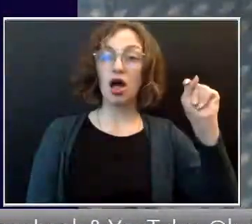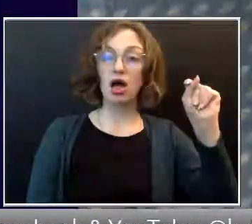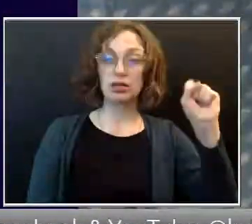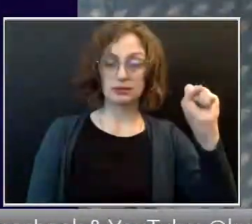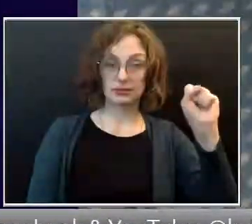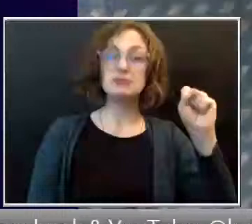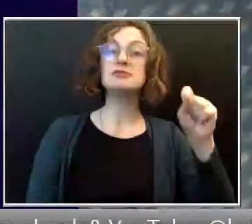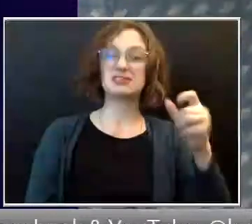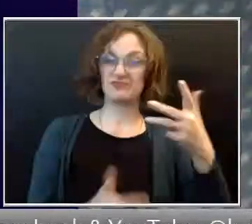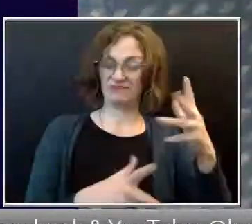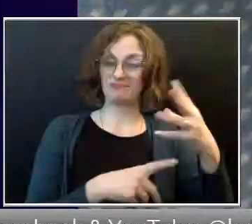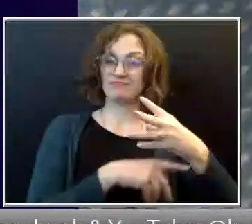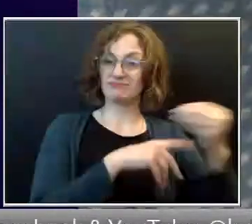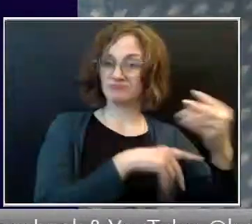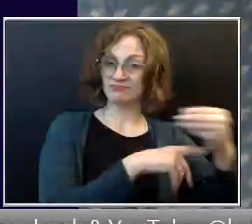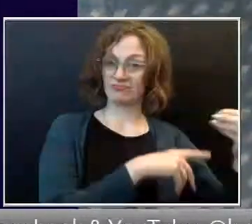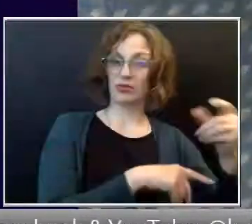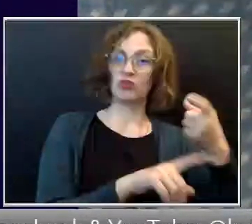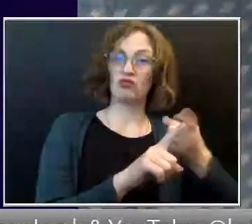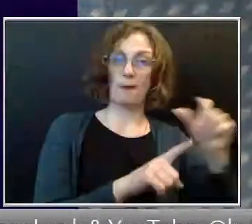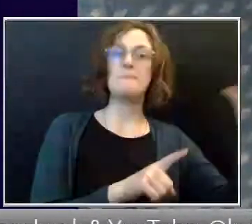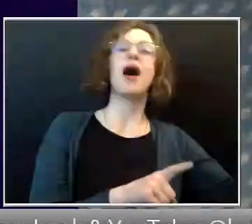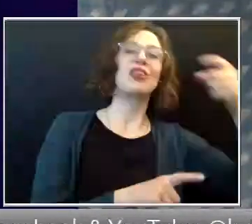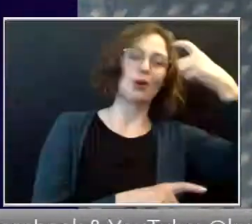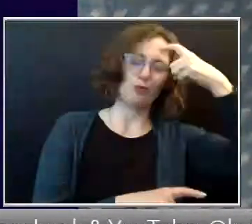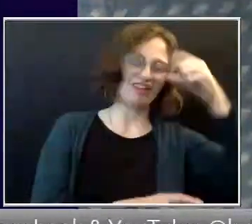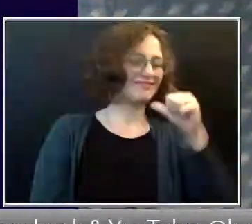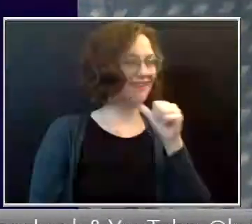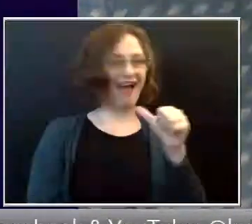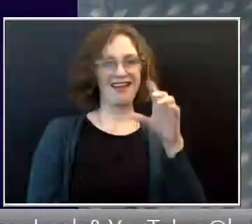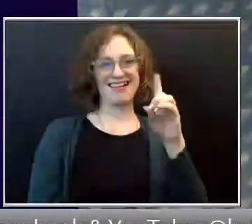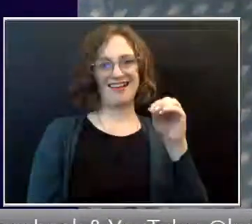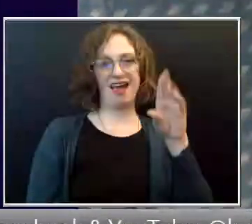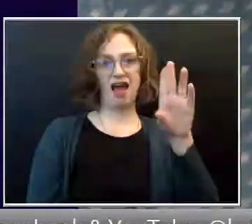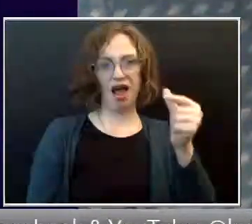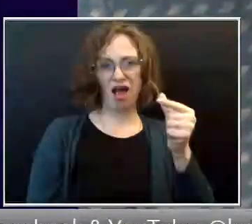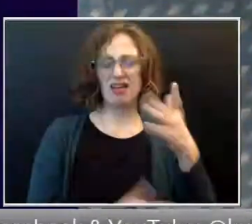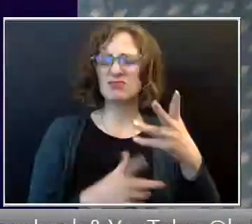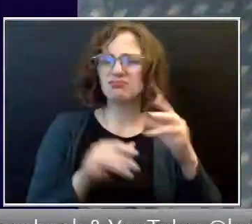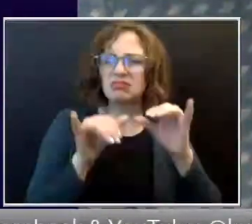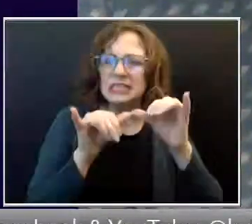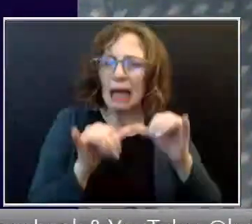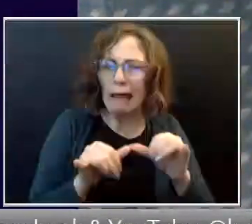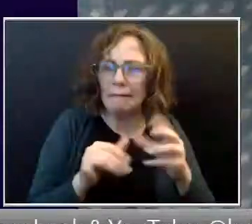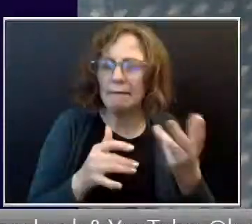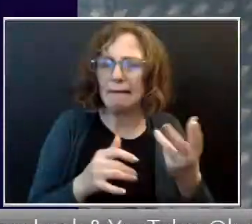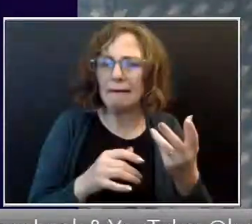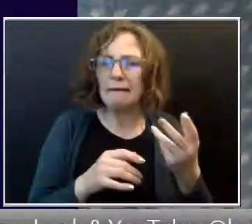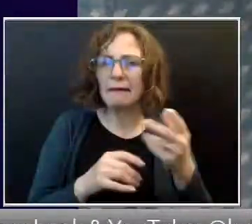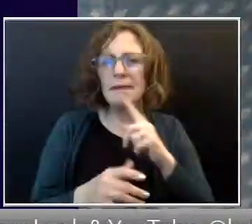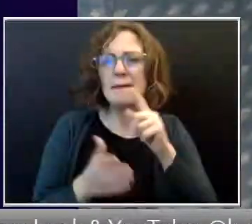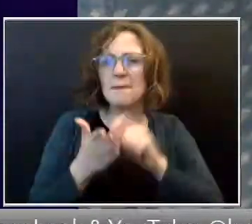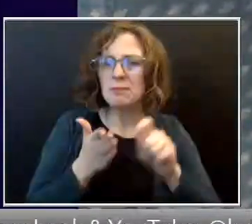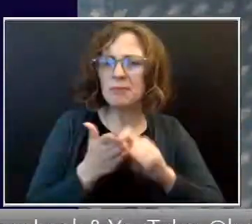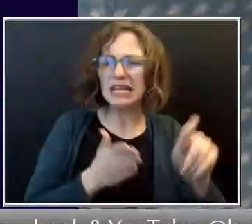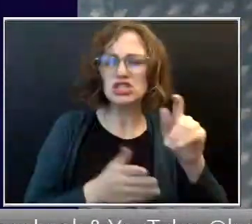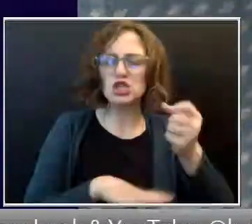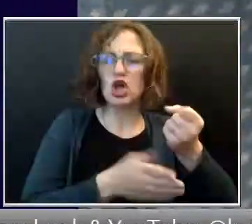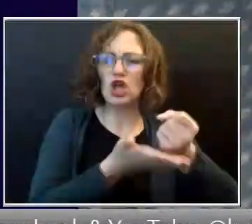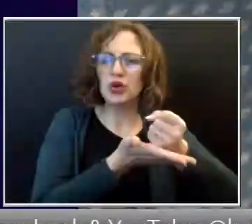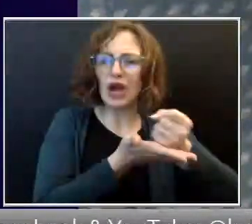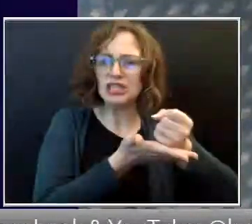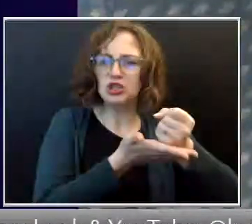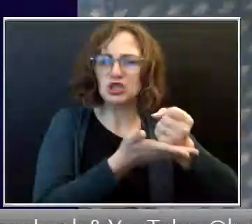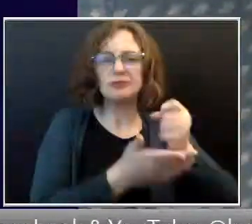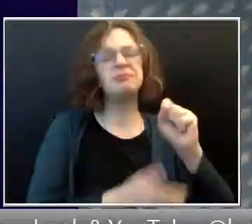other people's brains. Correct, yeah. About how big would these be, like the size of a pencil eraser? Yeah, roughly. They're about 3-4 millimeters, and